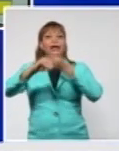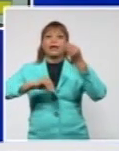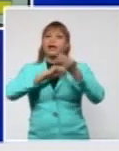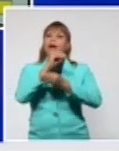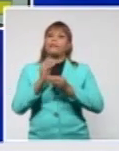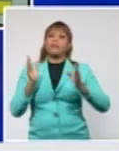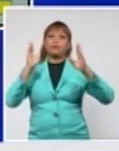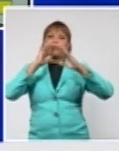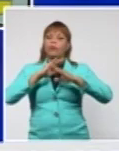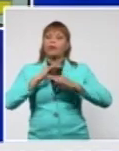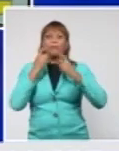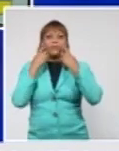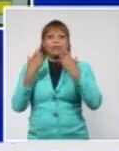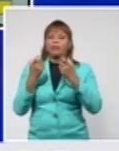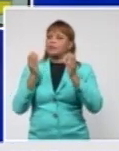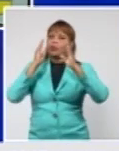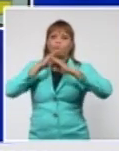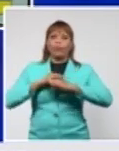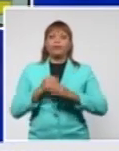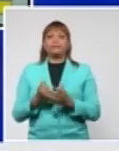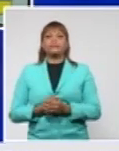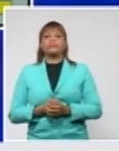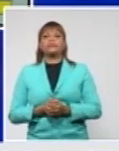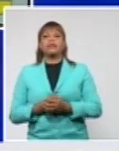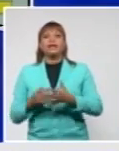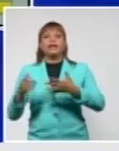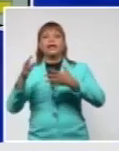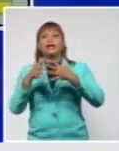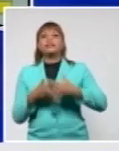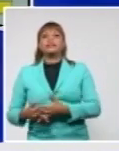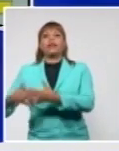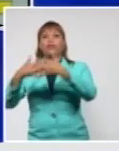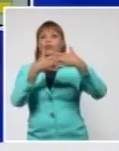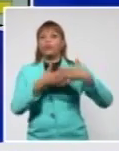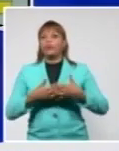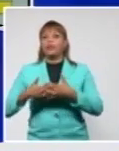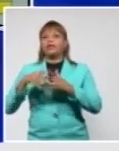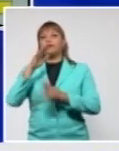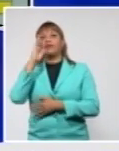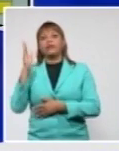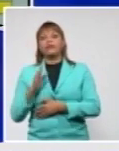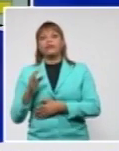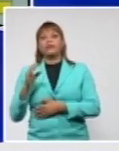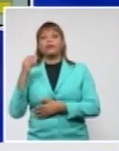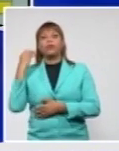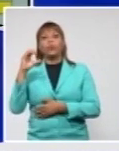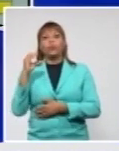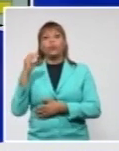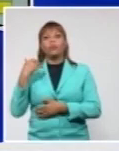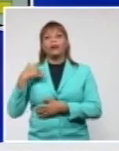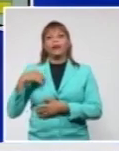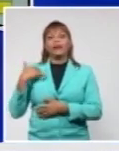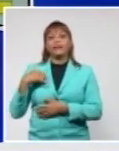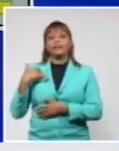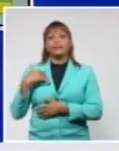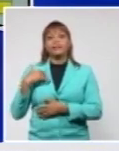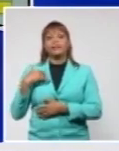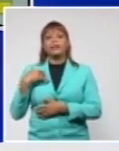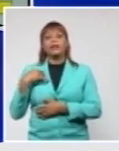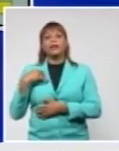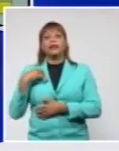From the Americas, after the United States and Brazil, comes Colombia, Argentina,